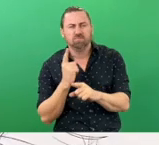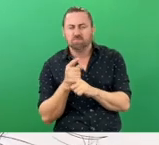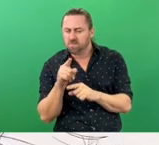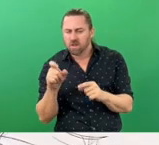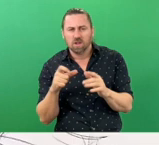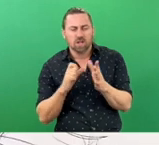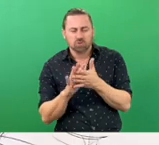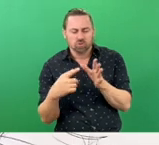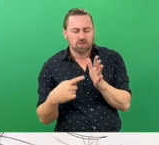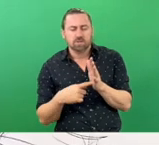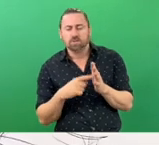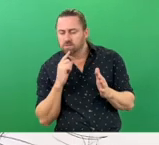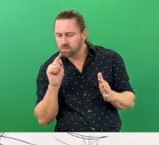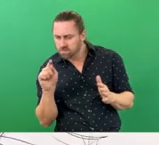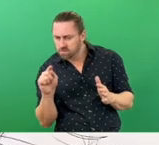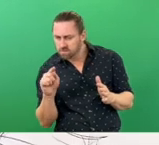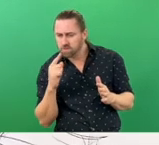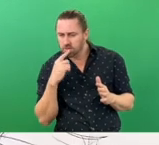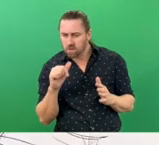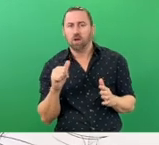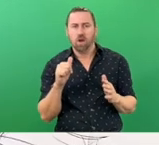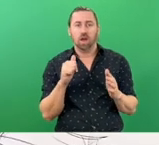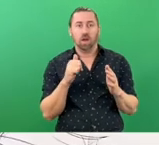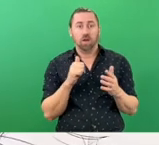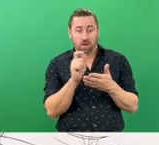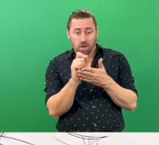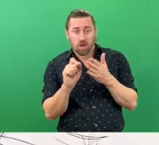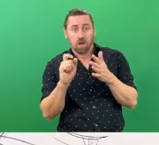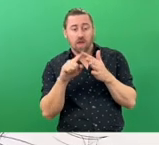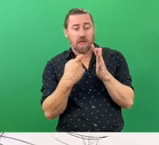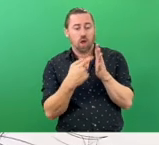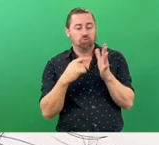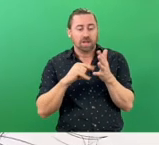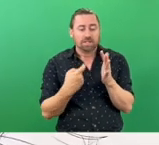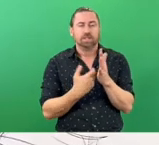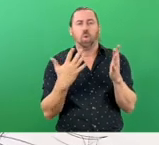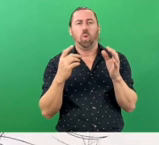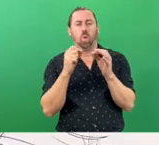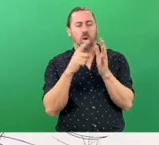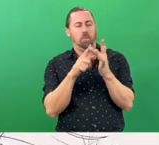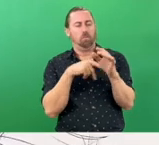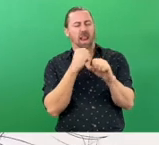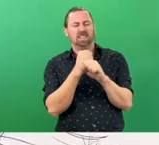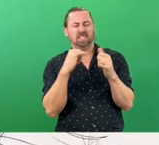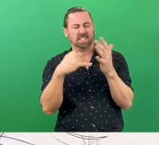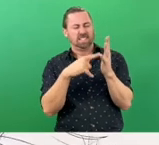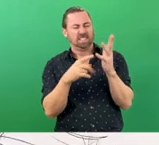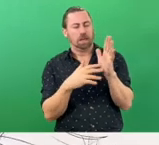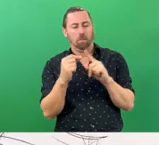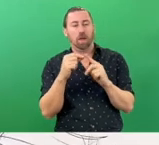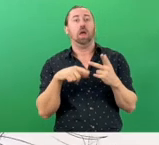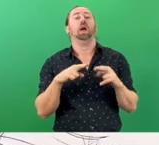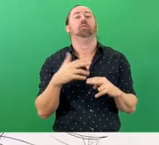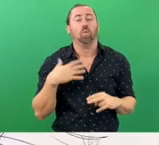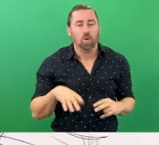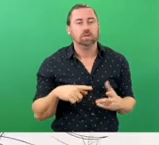in the comments too about using a kneaded eraser. Kneaded erasers or blending stumps can also be useful for